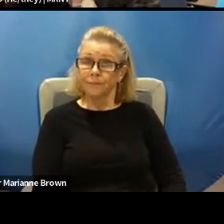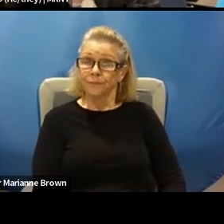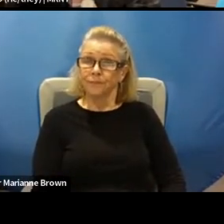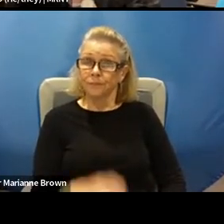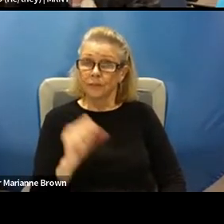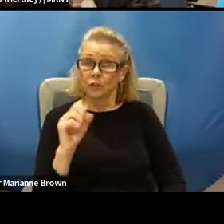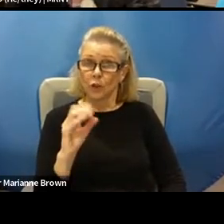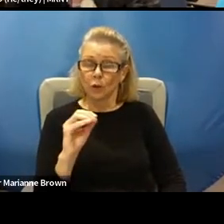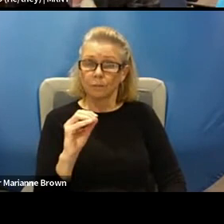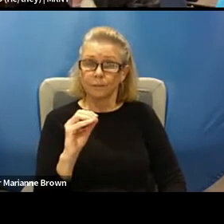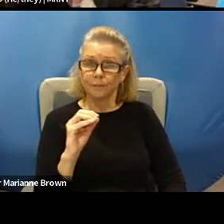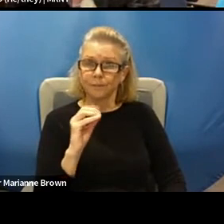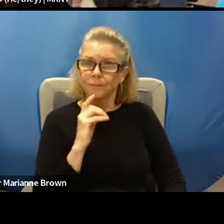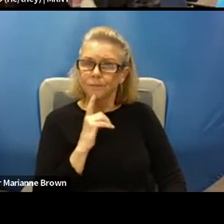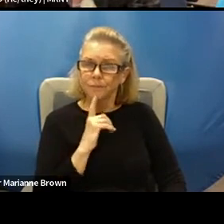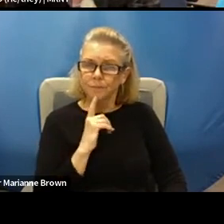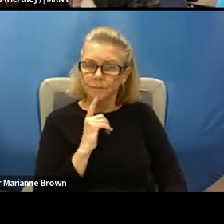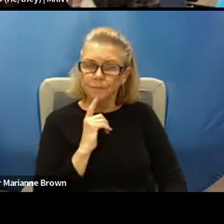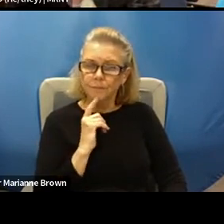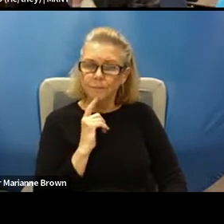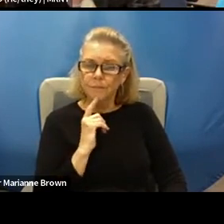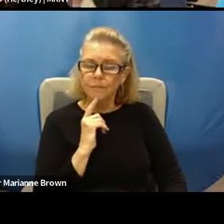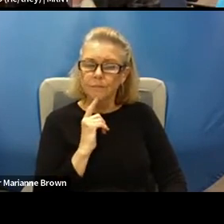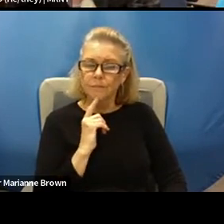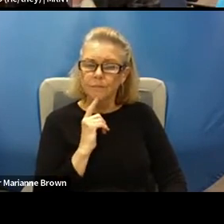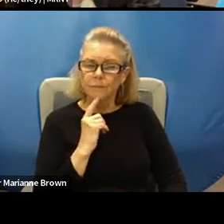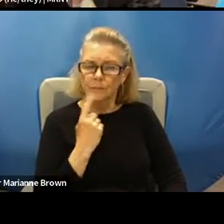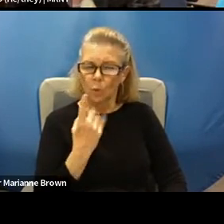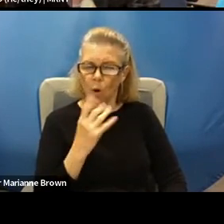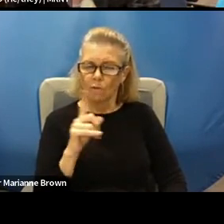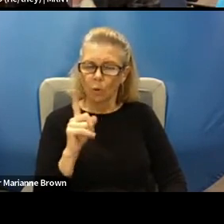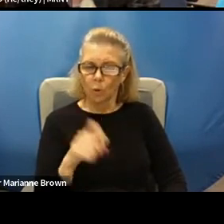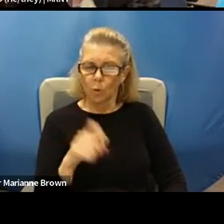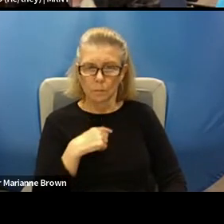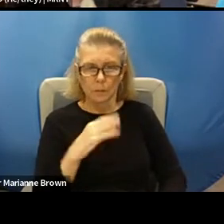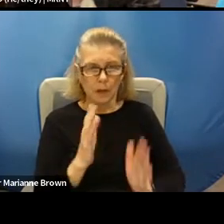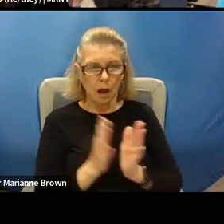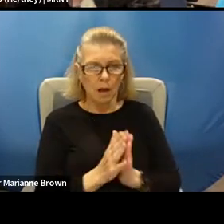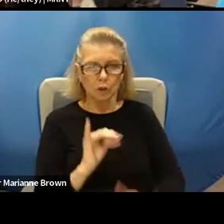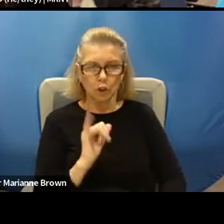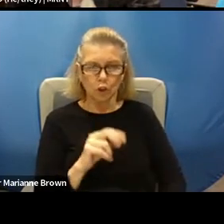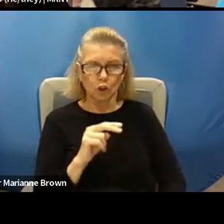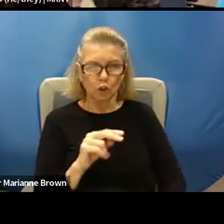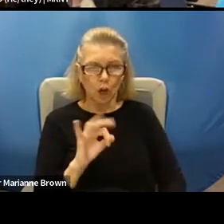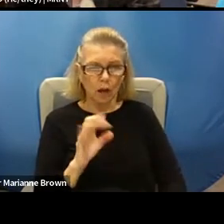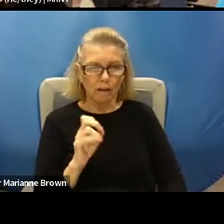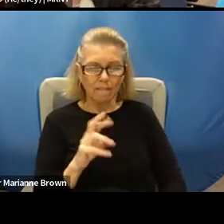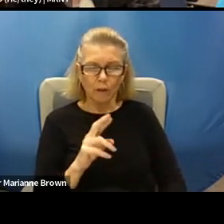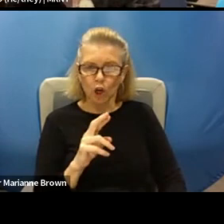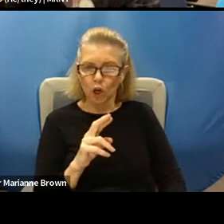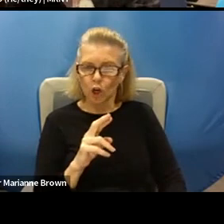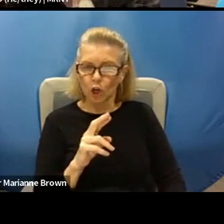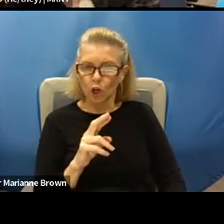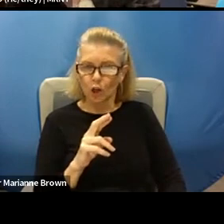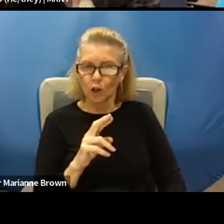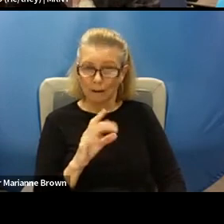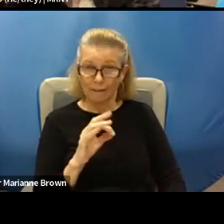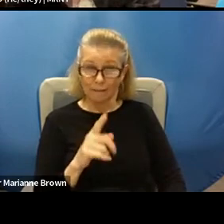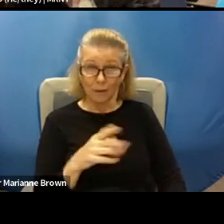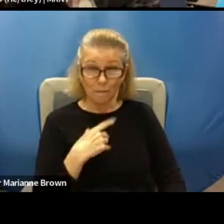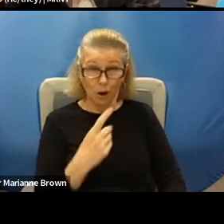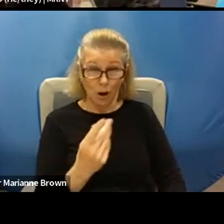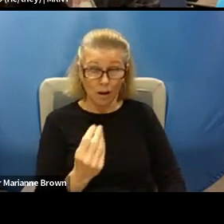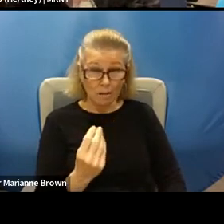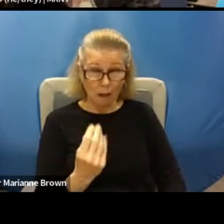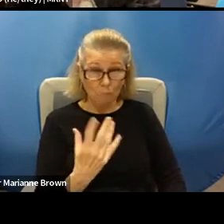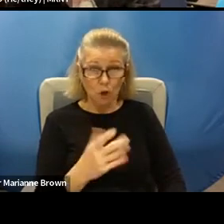So one of the questions, and I'm going to ask Jennifer if you're near your camera to start us off